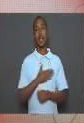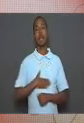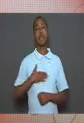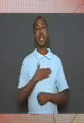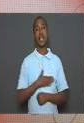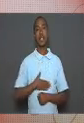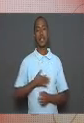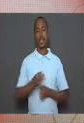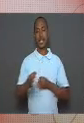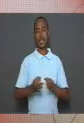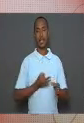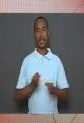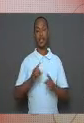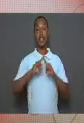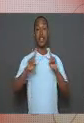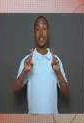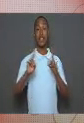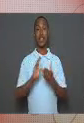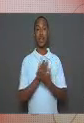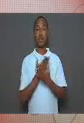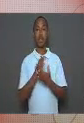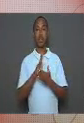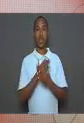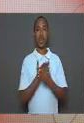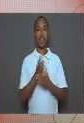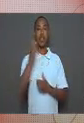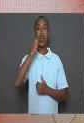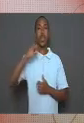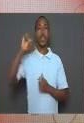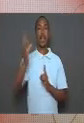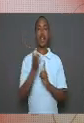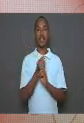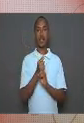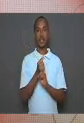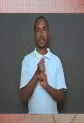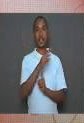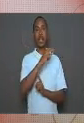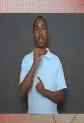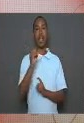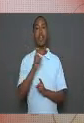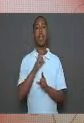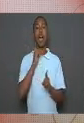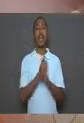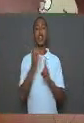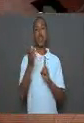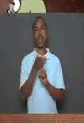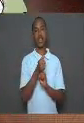Please state the difference between theoretical yield and actual